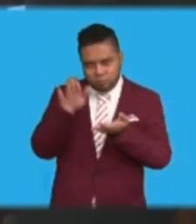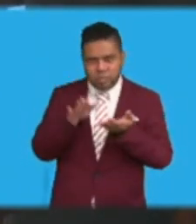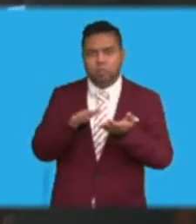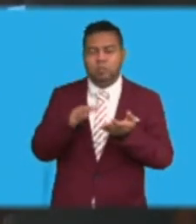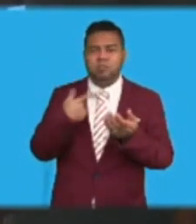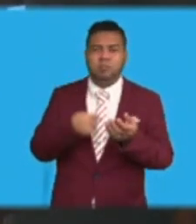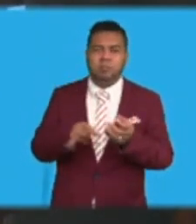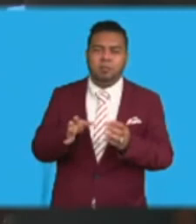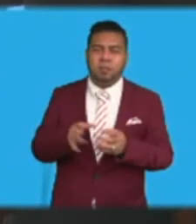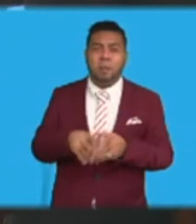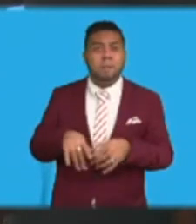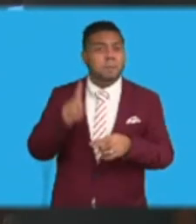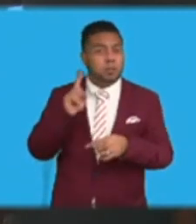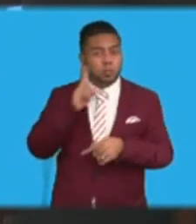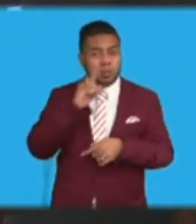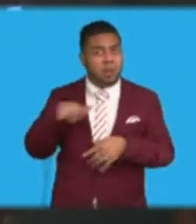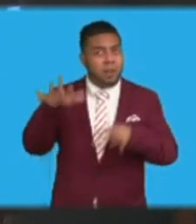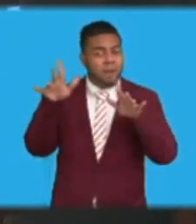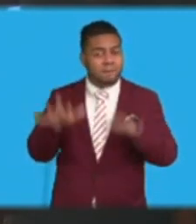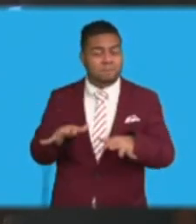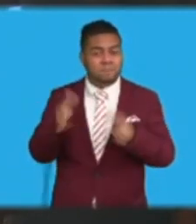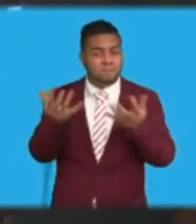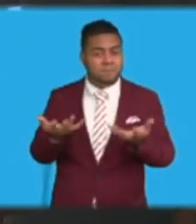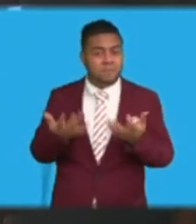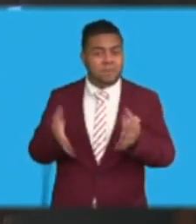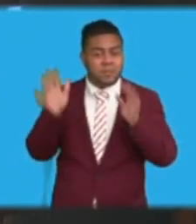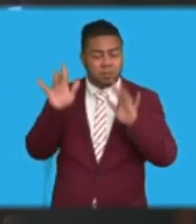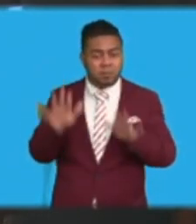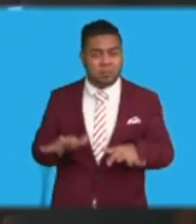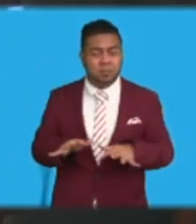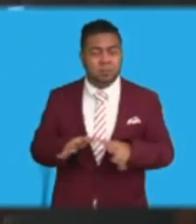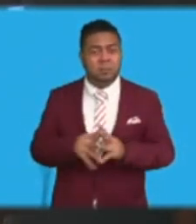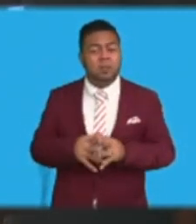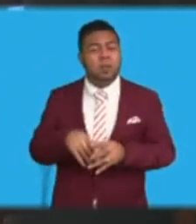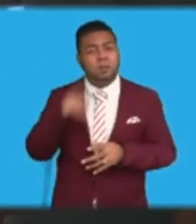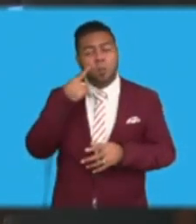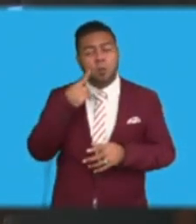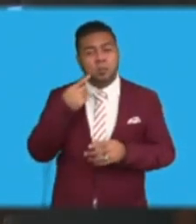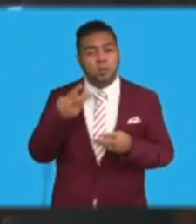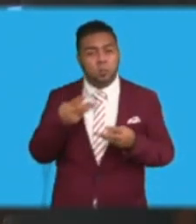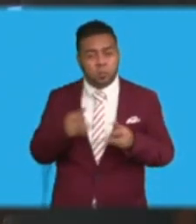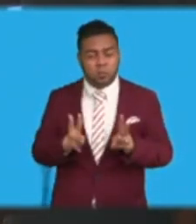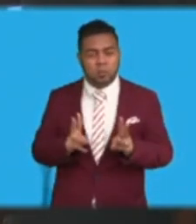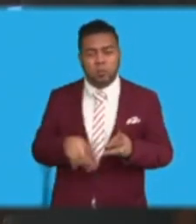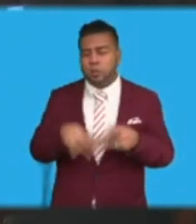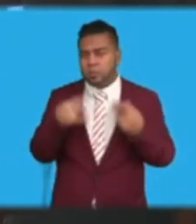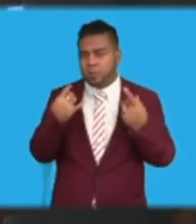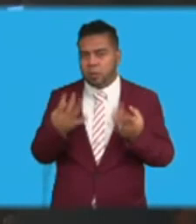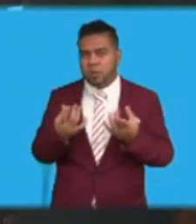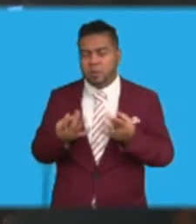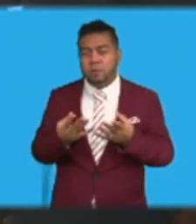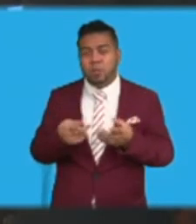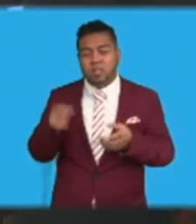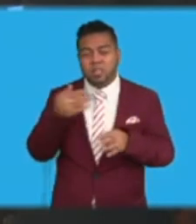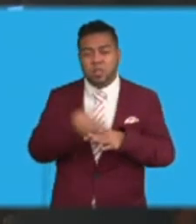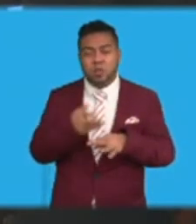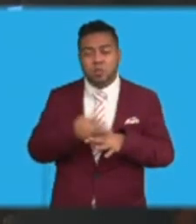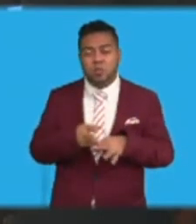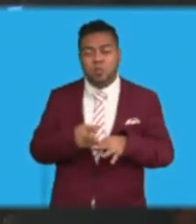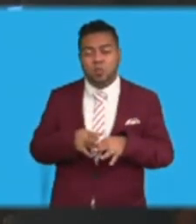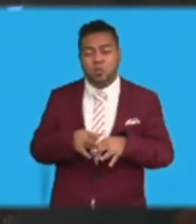heavy rain, there will be new volume of water, there's no doubt about it, in the waterways. We need to be ready in ensuring that this new volume of water flows